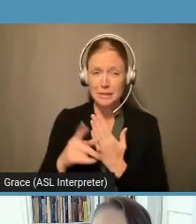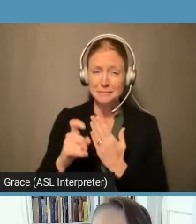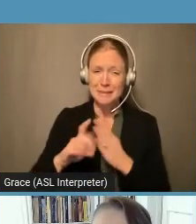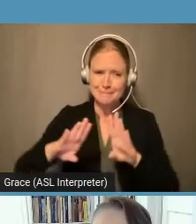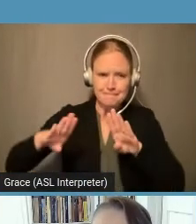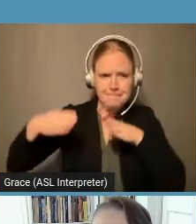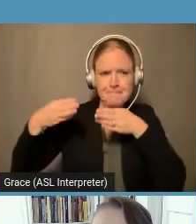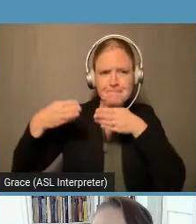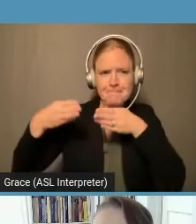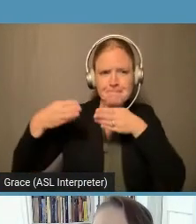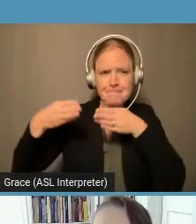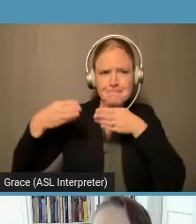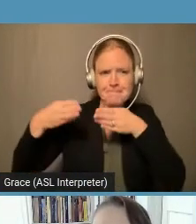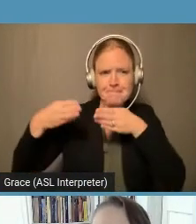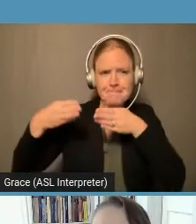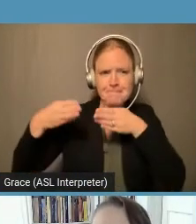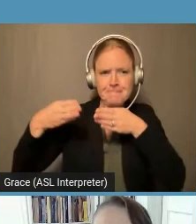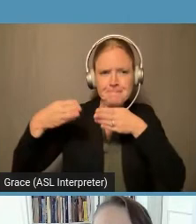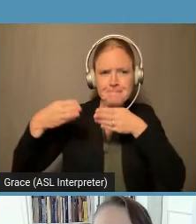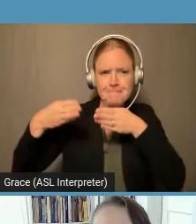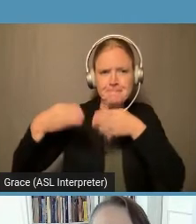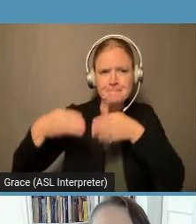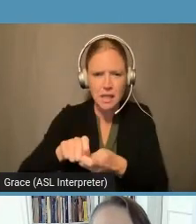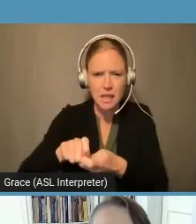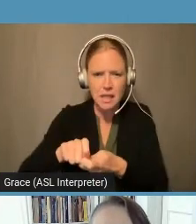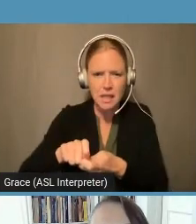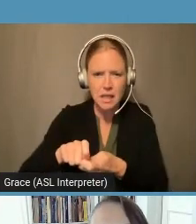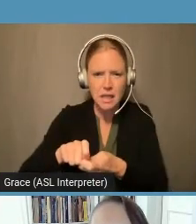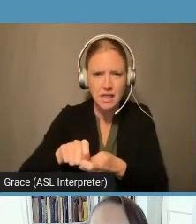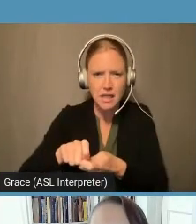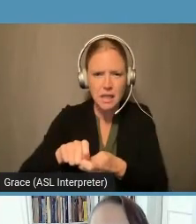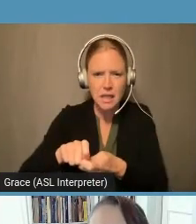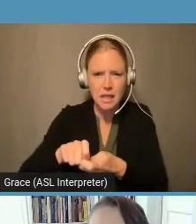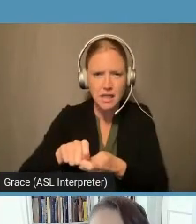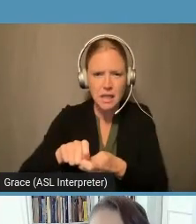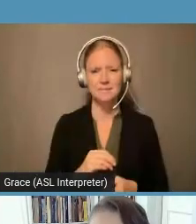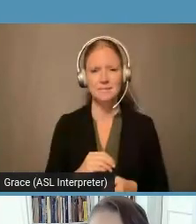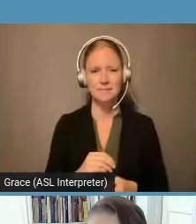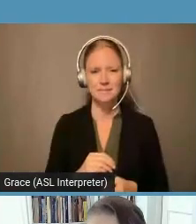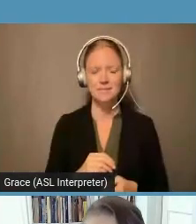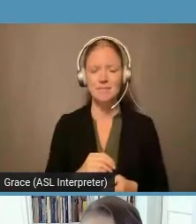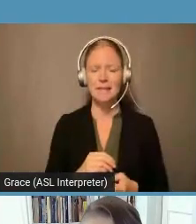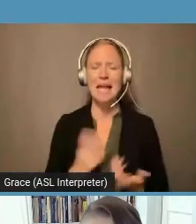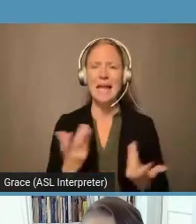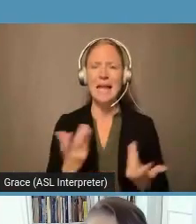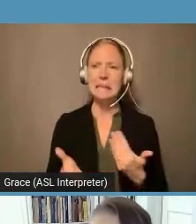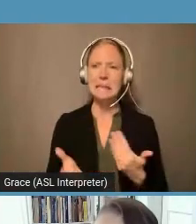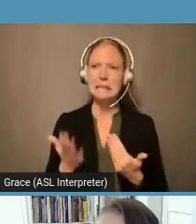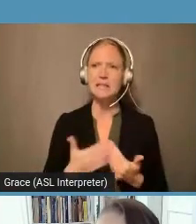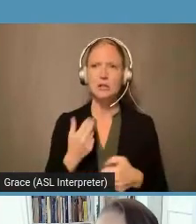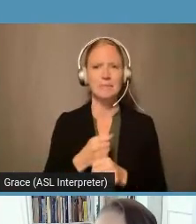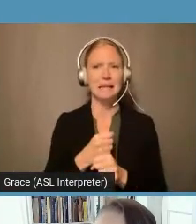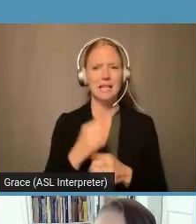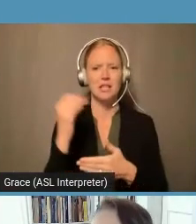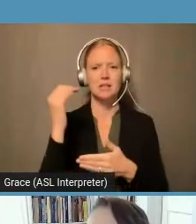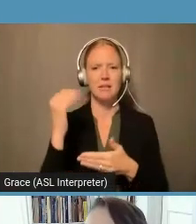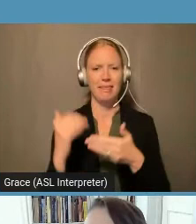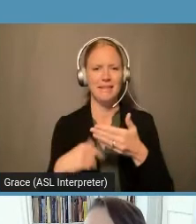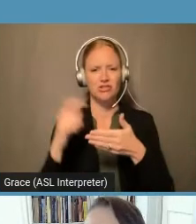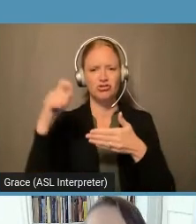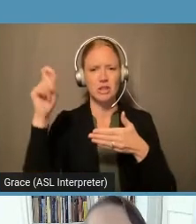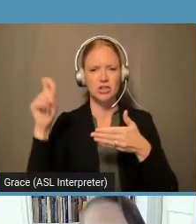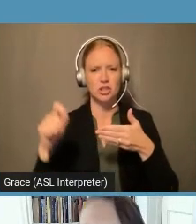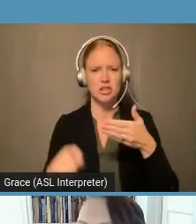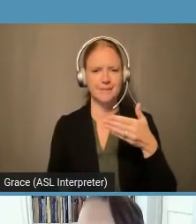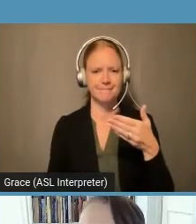and pretty easily turned into a checklist of things to do. I have